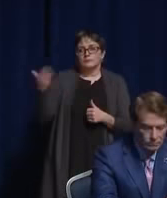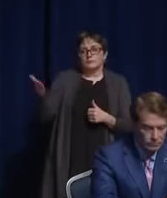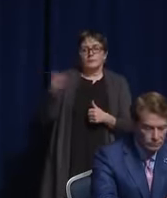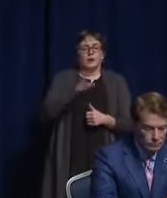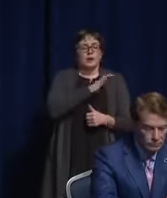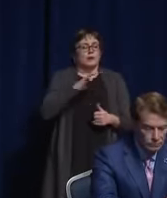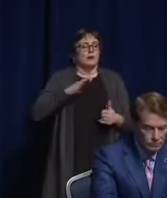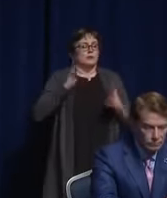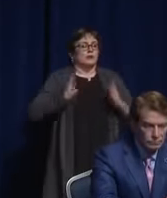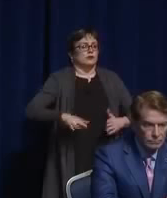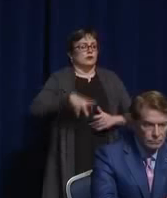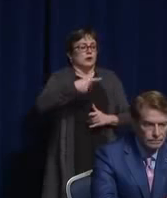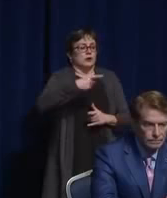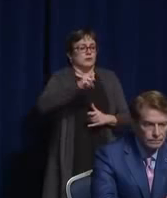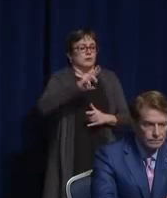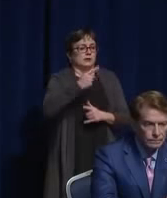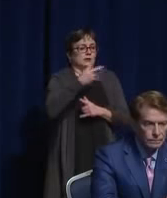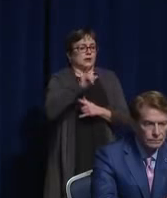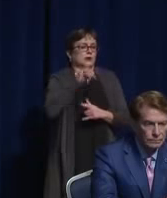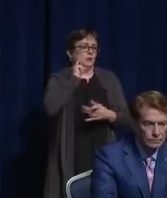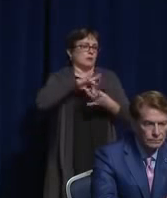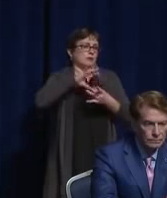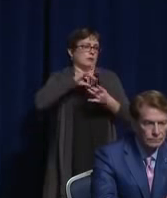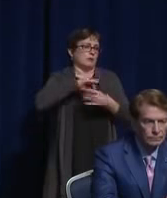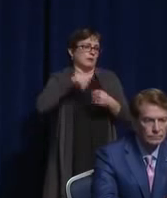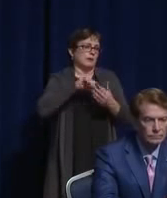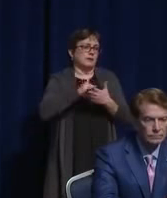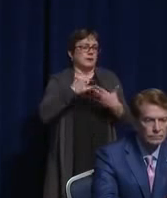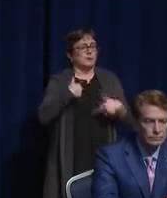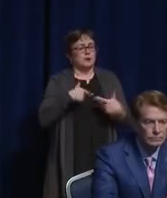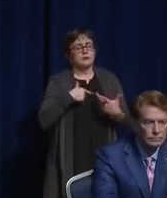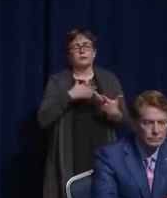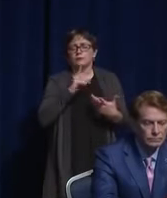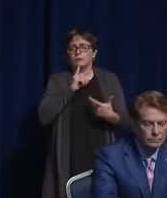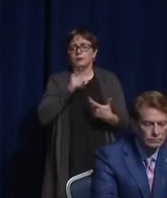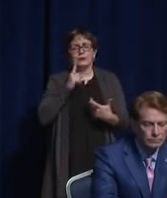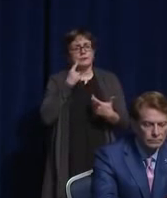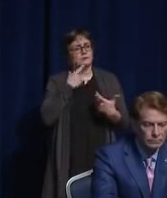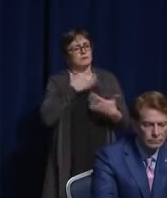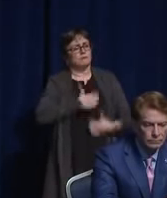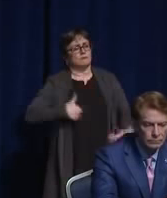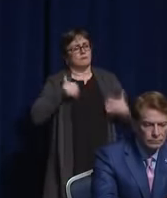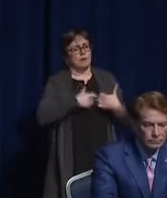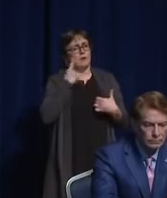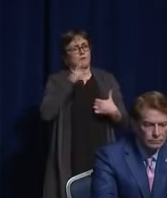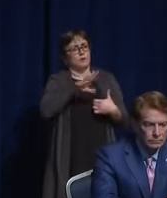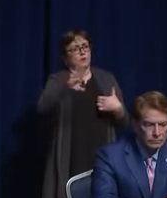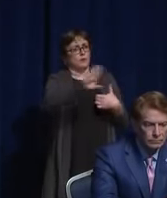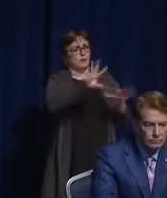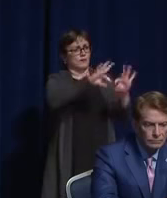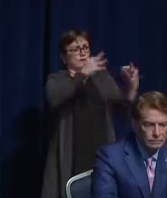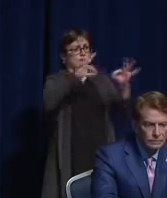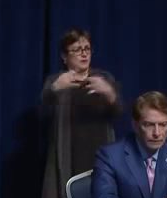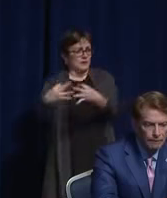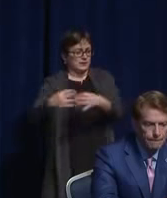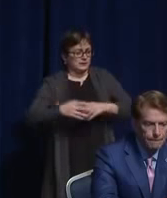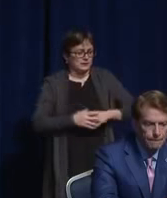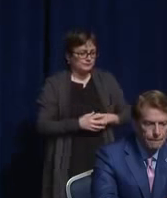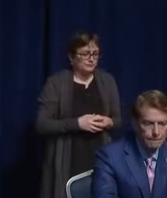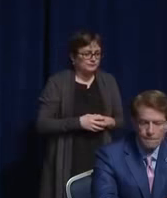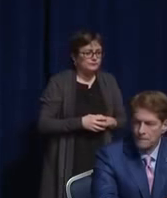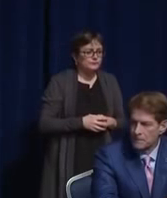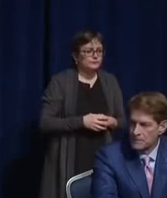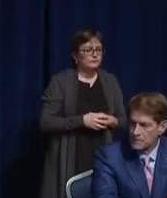join her and all of us in sending our deepest condolences to their families. There are multiple testing